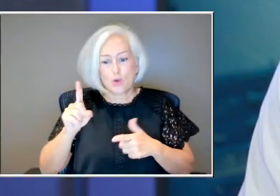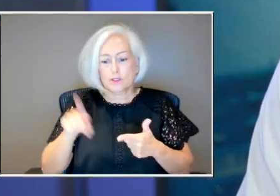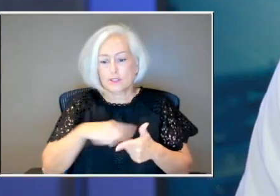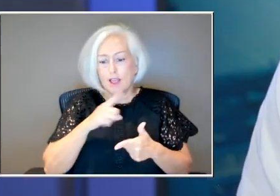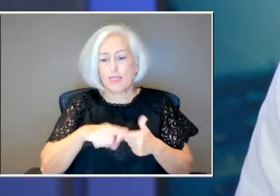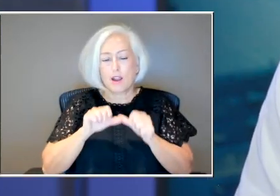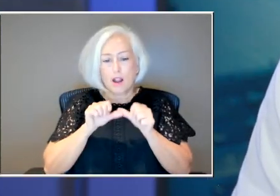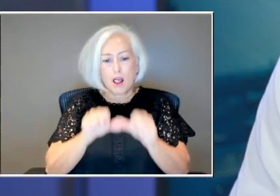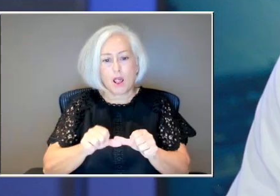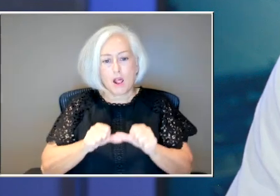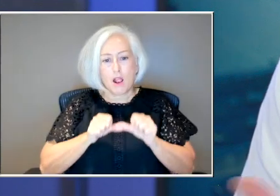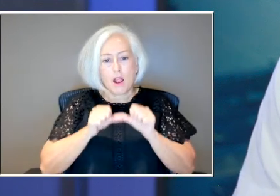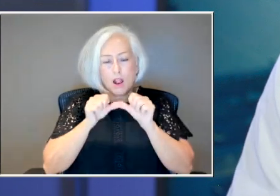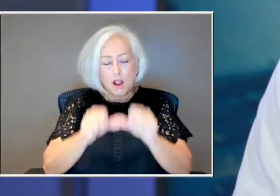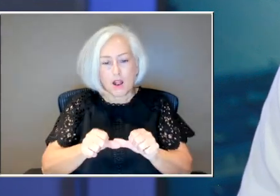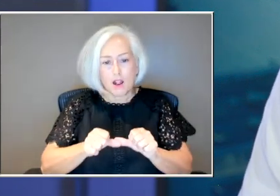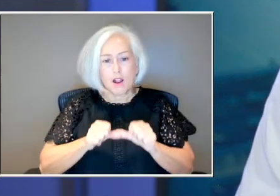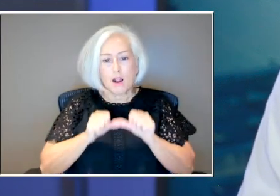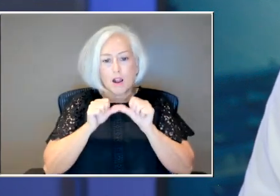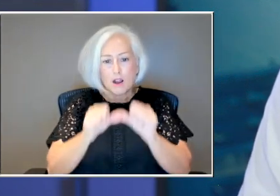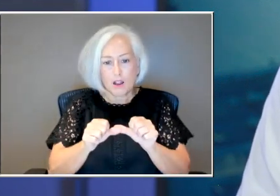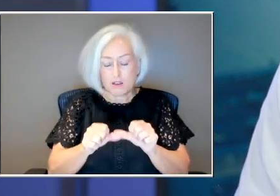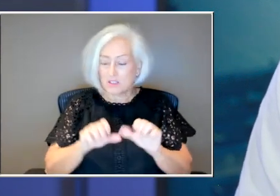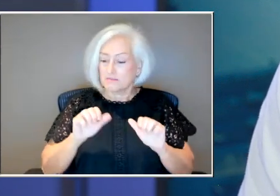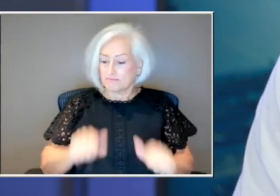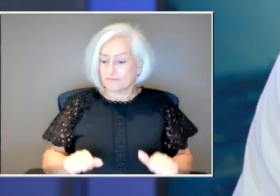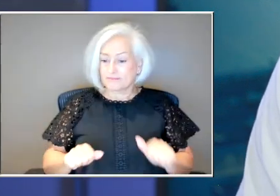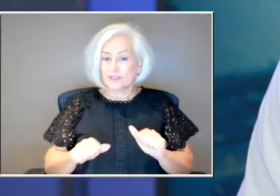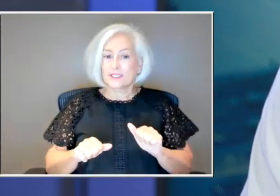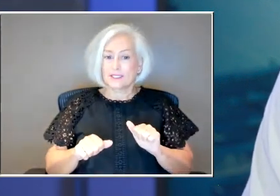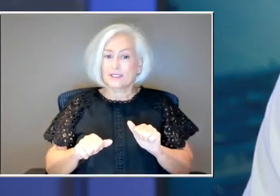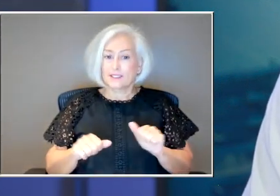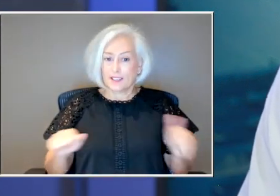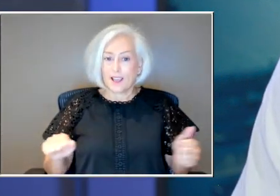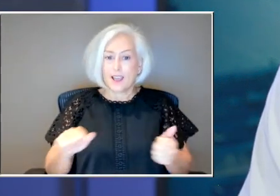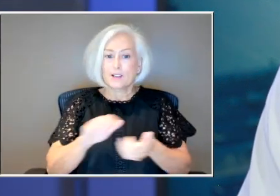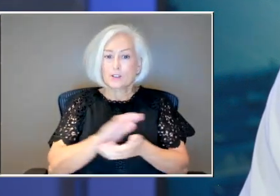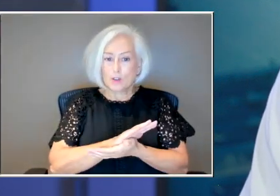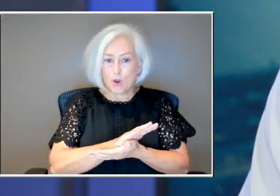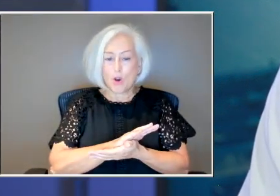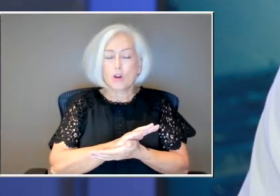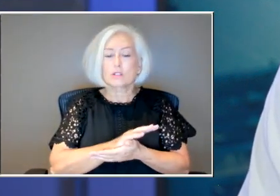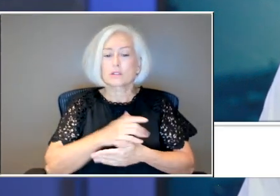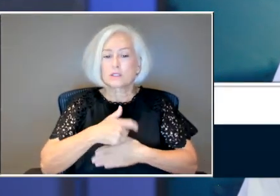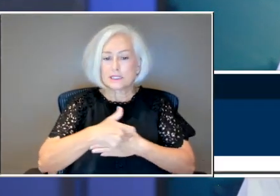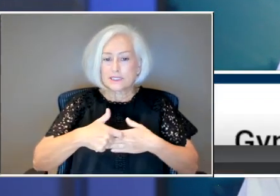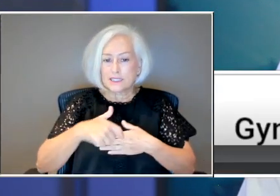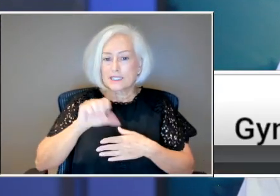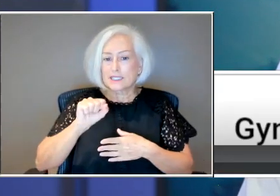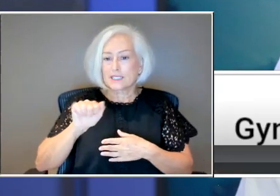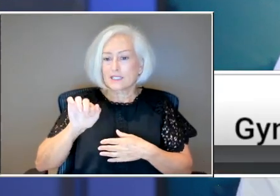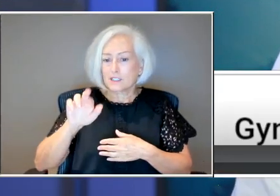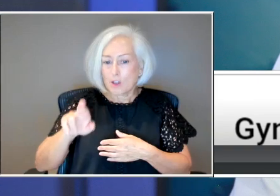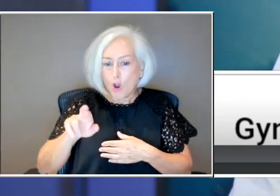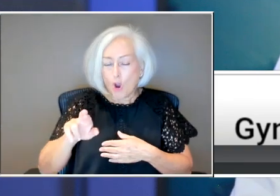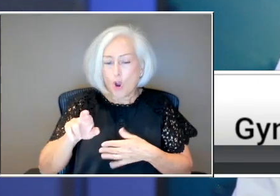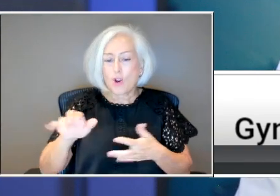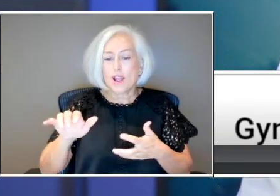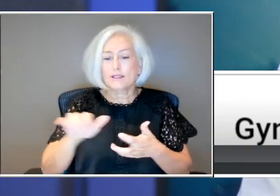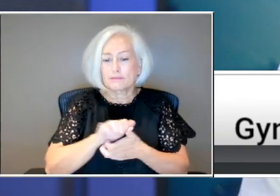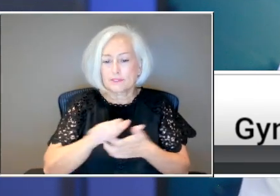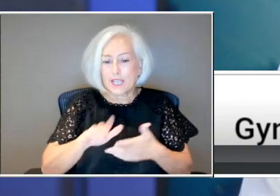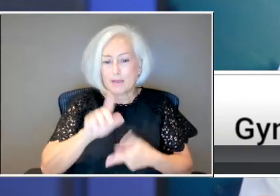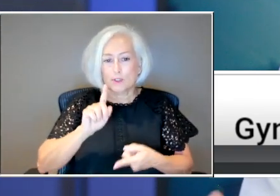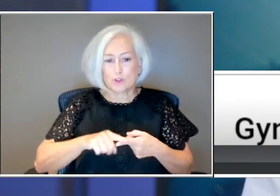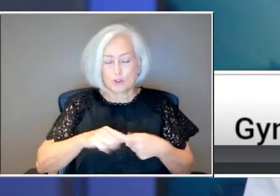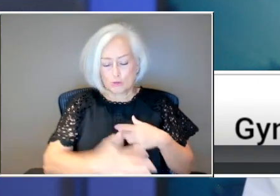significant scarring and disfigurement of the pelvic anatomy. We do cases where we diagnose endometriosis and